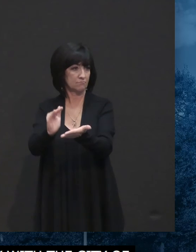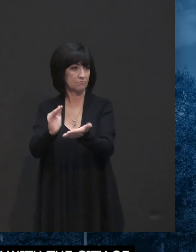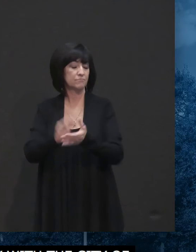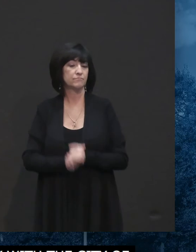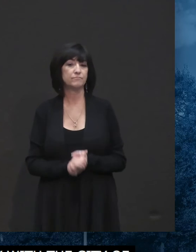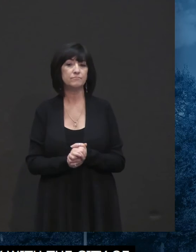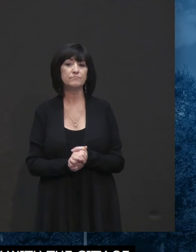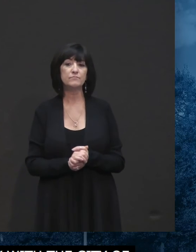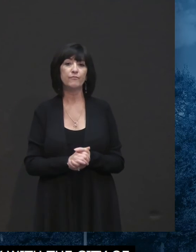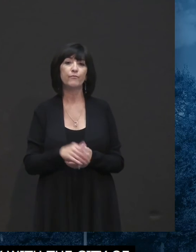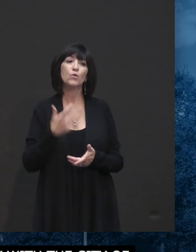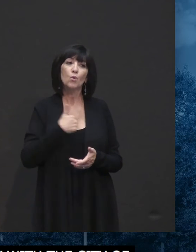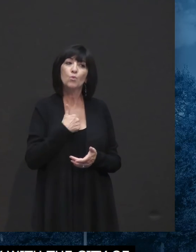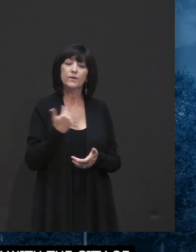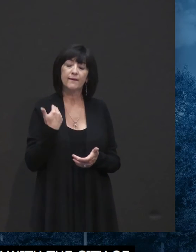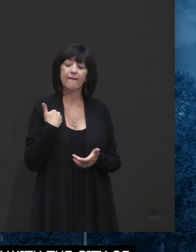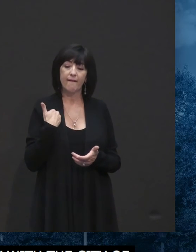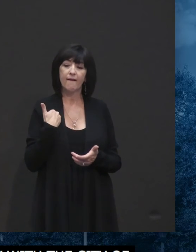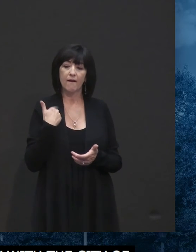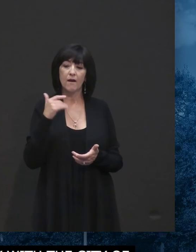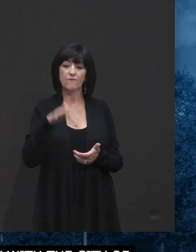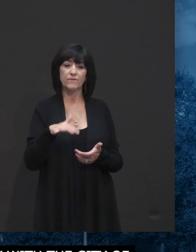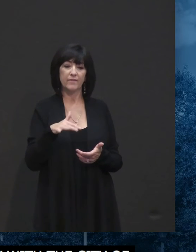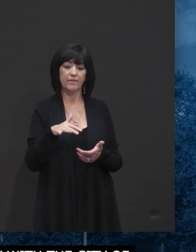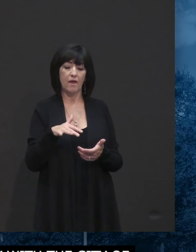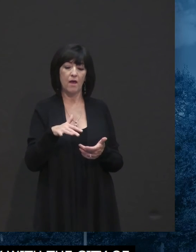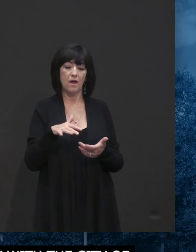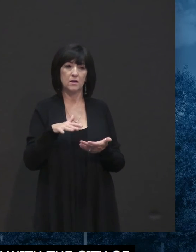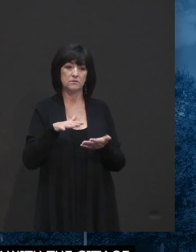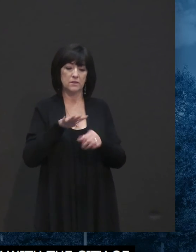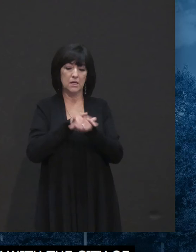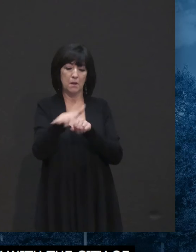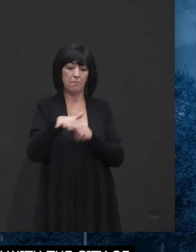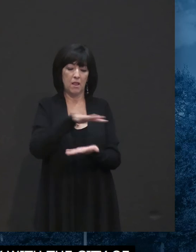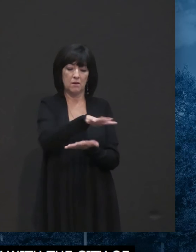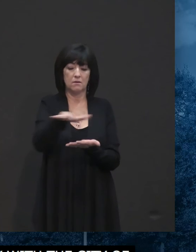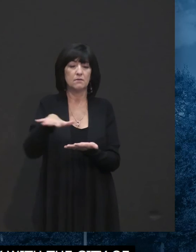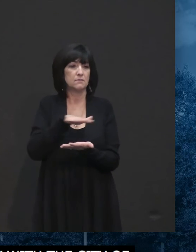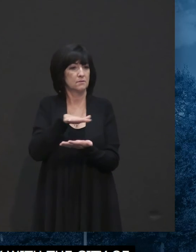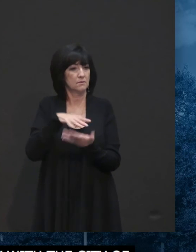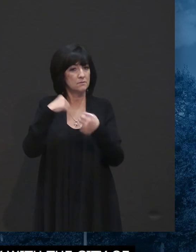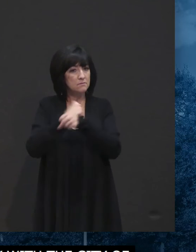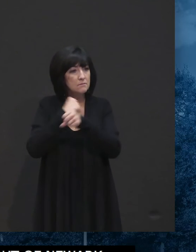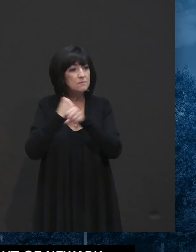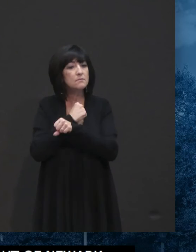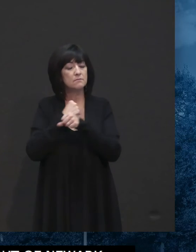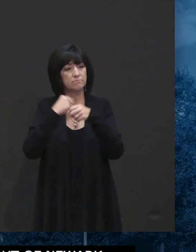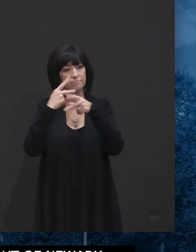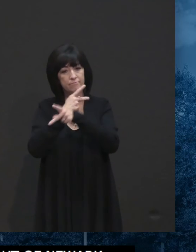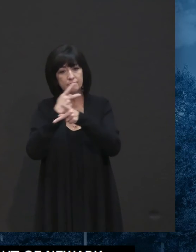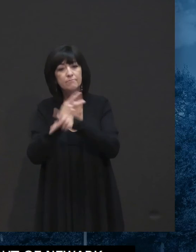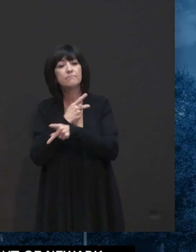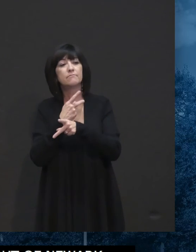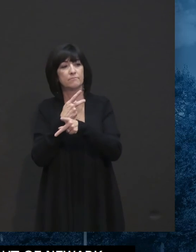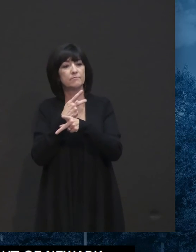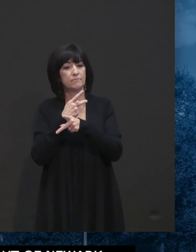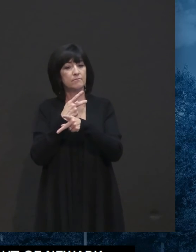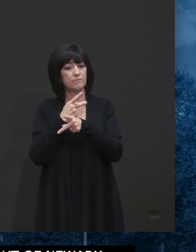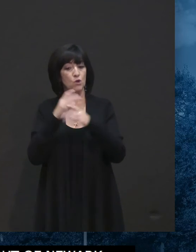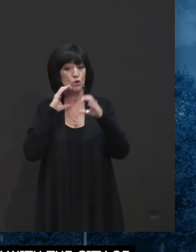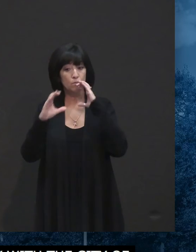have a network of data and connections and communications that enables us, in a small state like